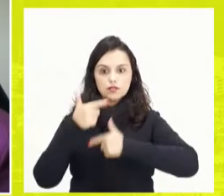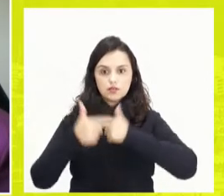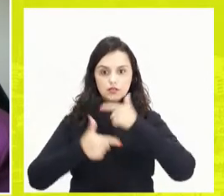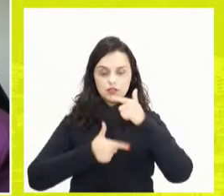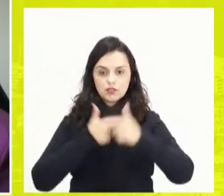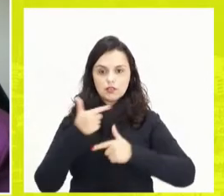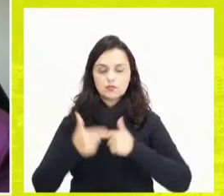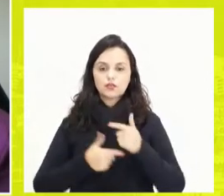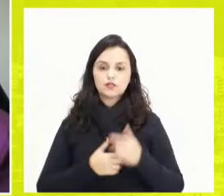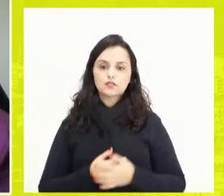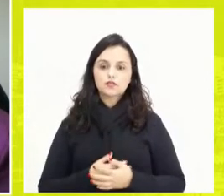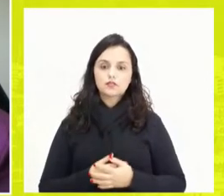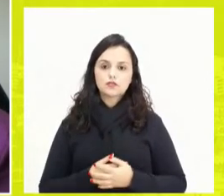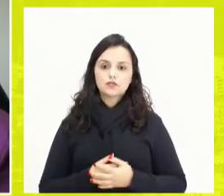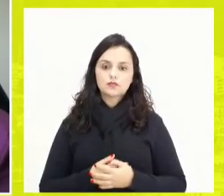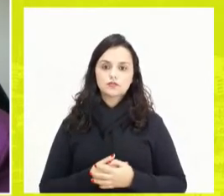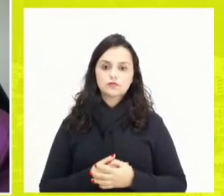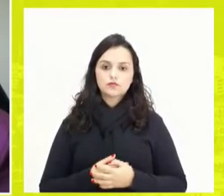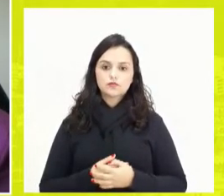work